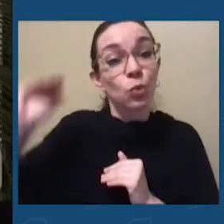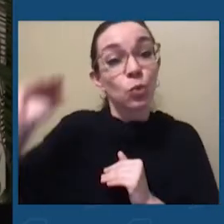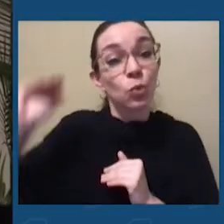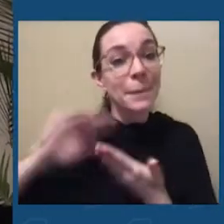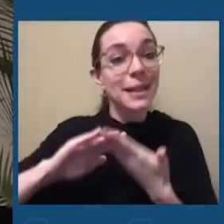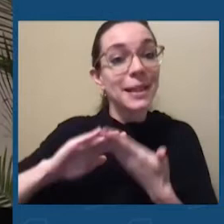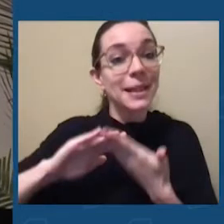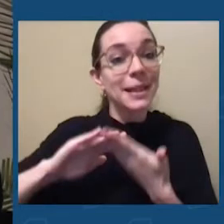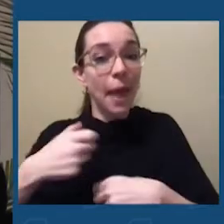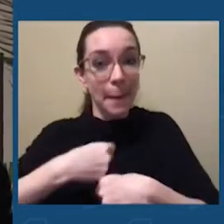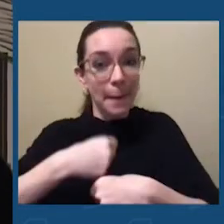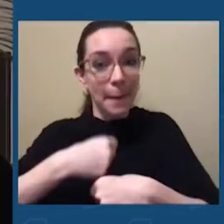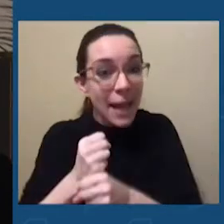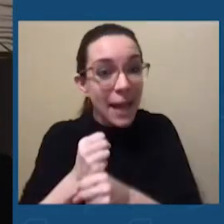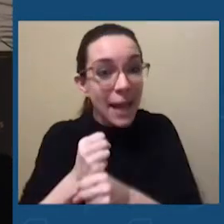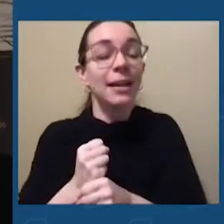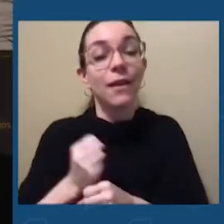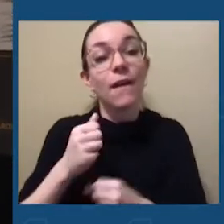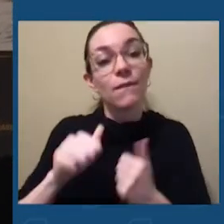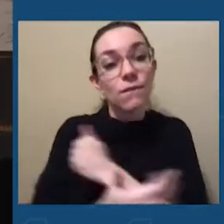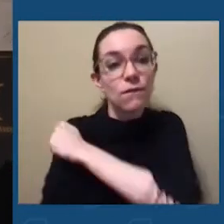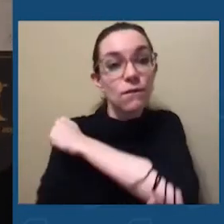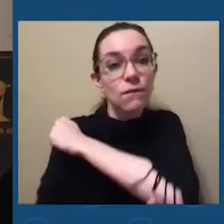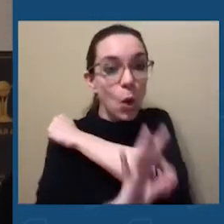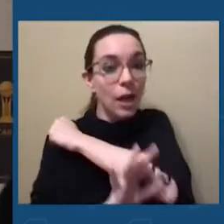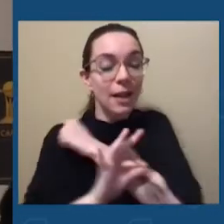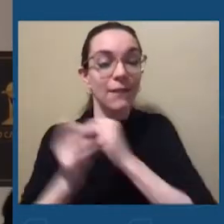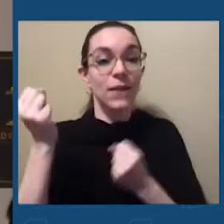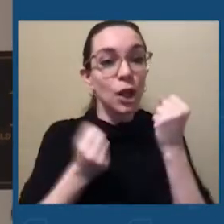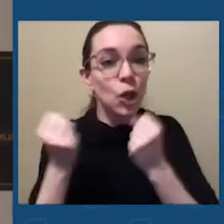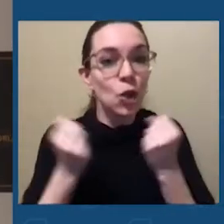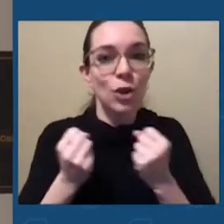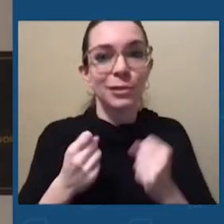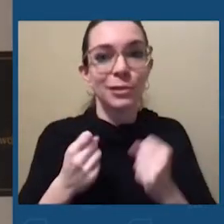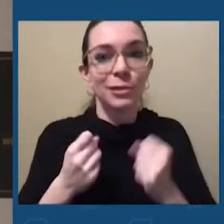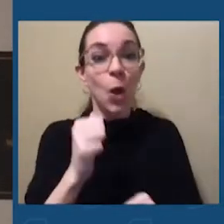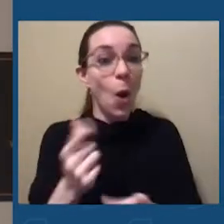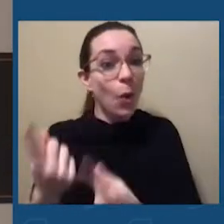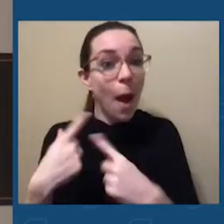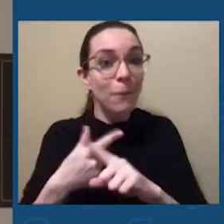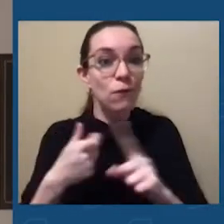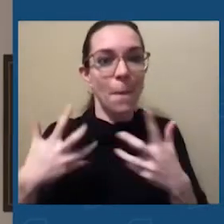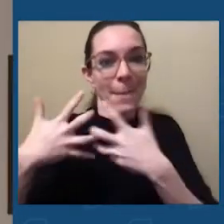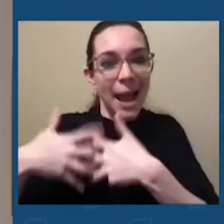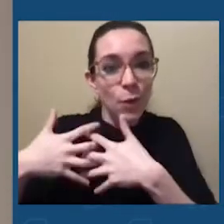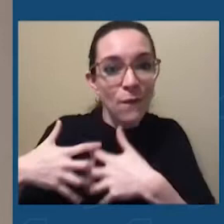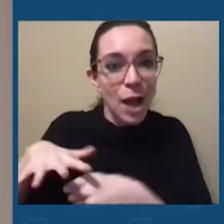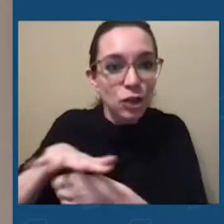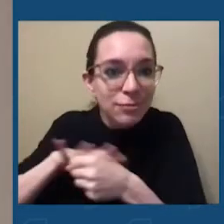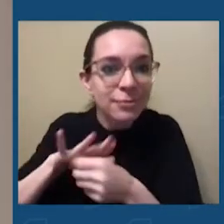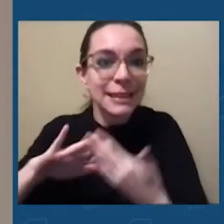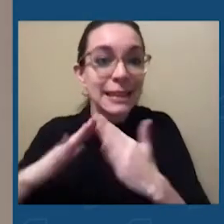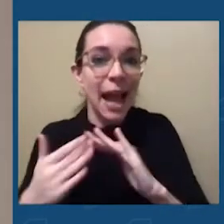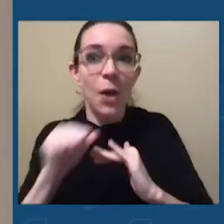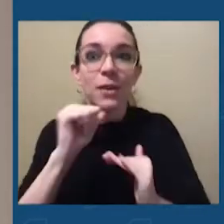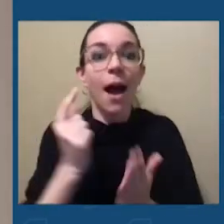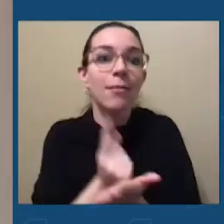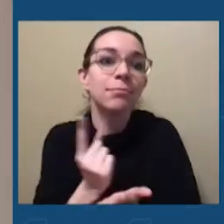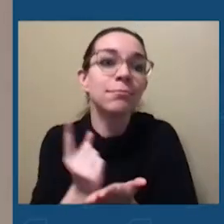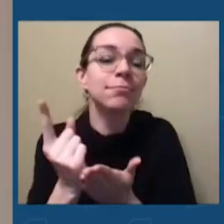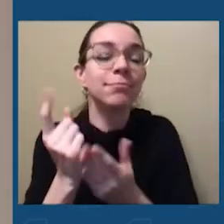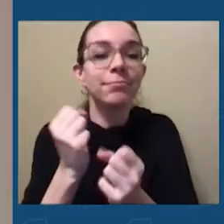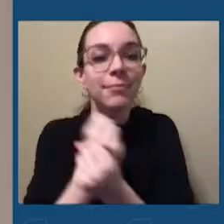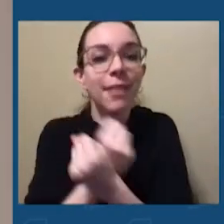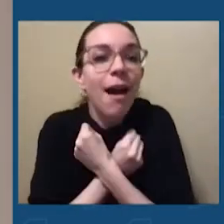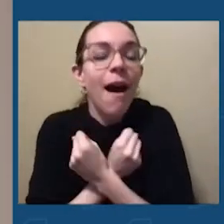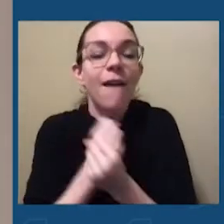Up the road were GM vehicles, so you don't come from a manufacturing side of our state and not fall in love with automotive vehicles and the